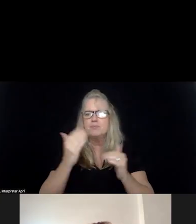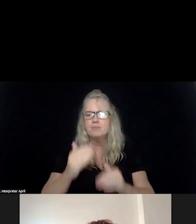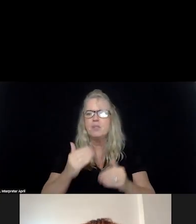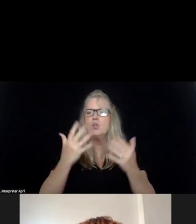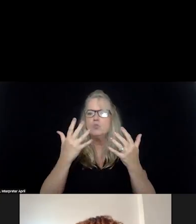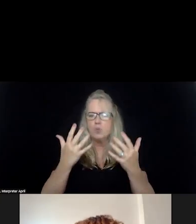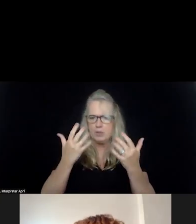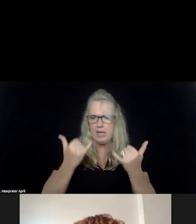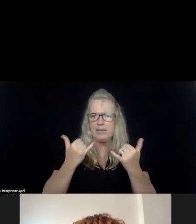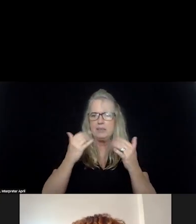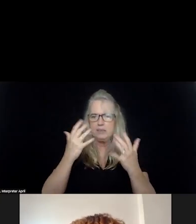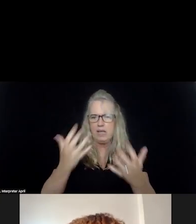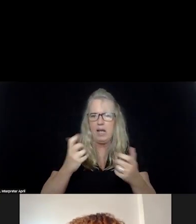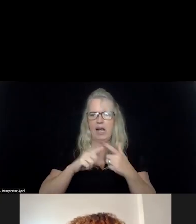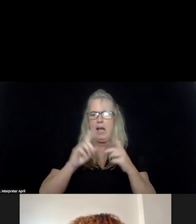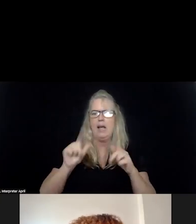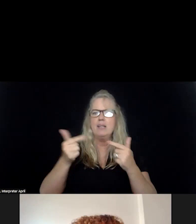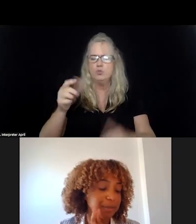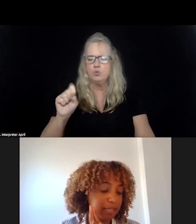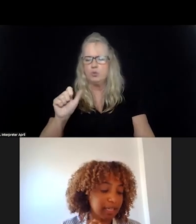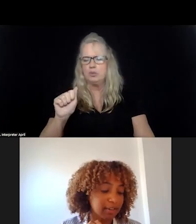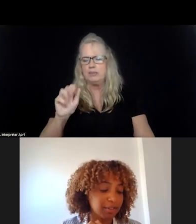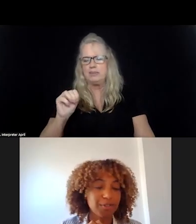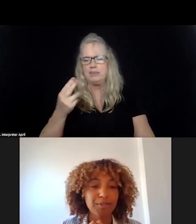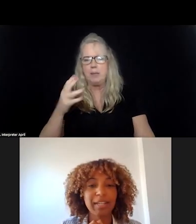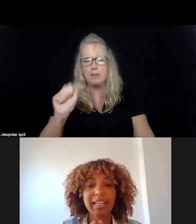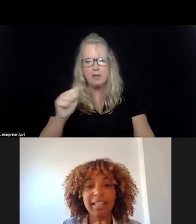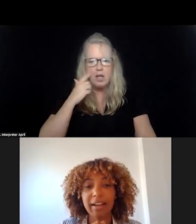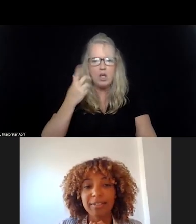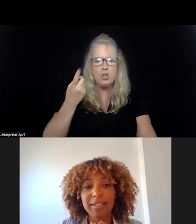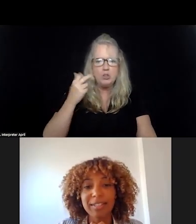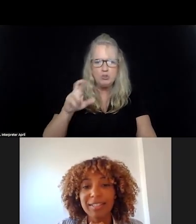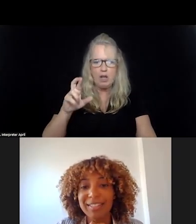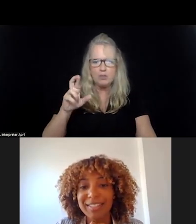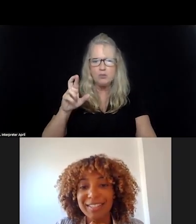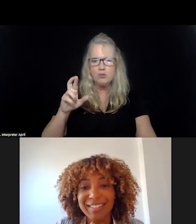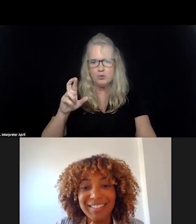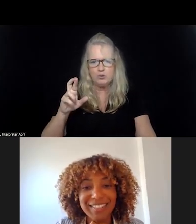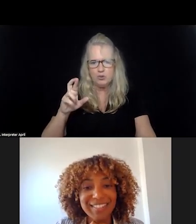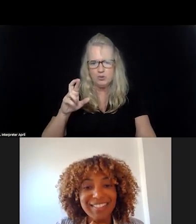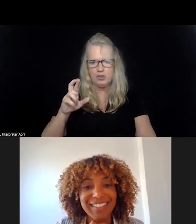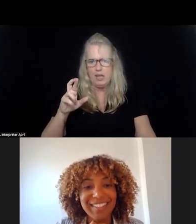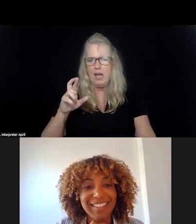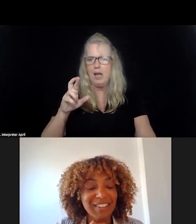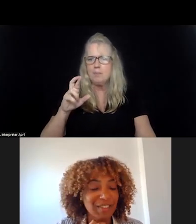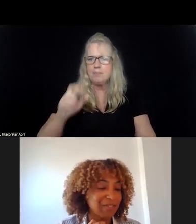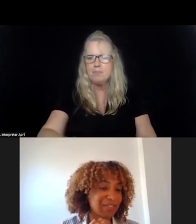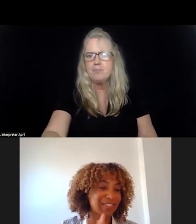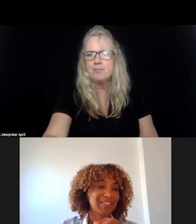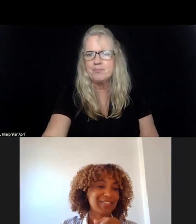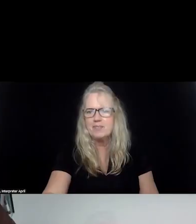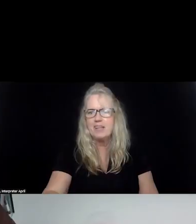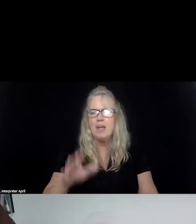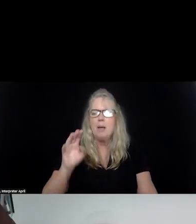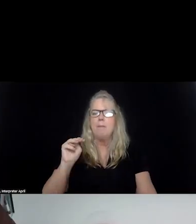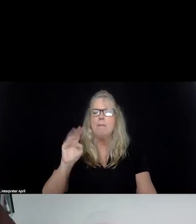turn us to the SAMHSA update. Dr. Richard McKeon, are you in the house? I am here. Thank you very